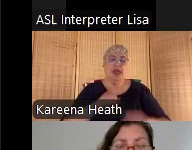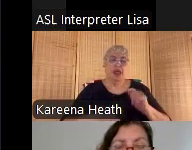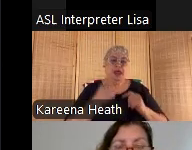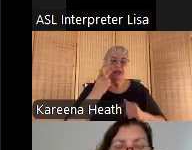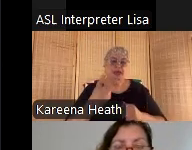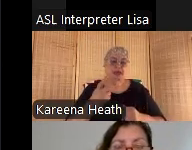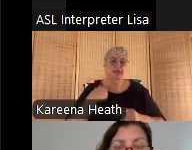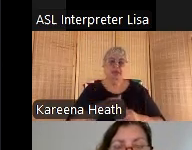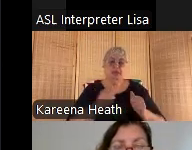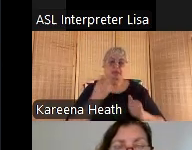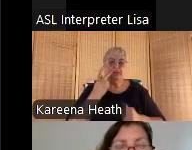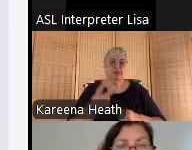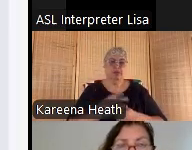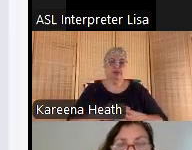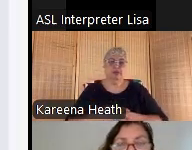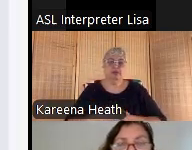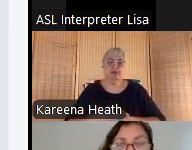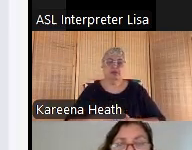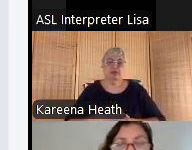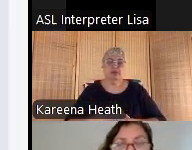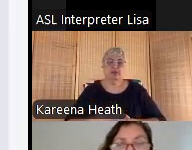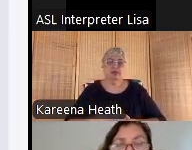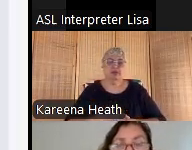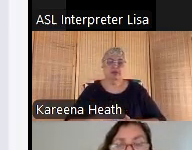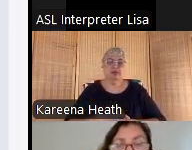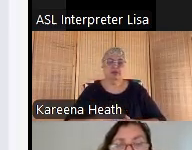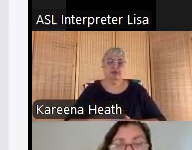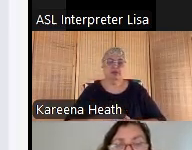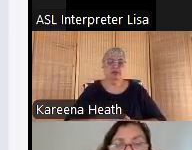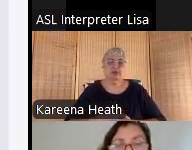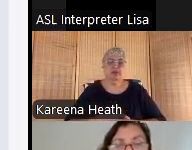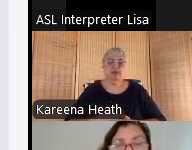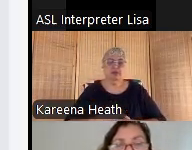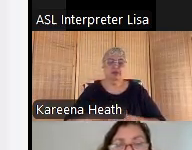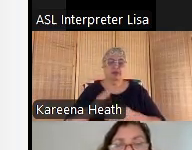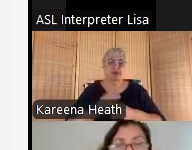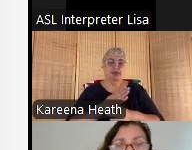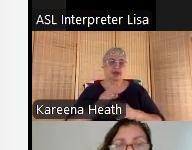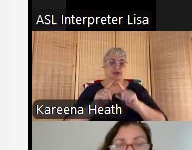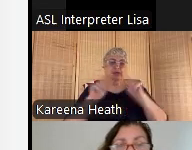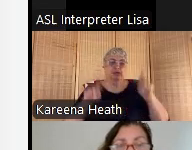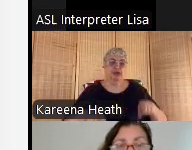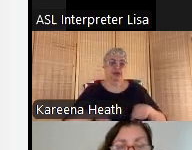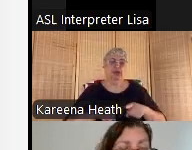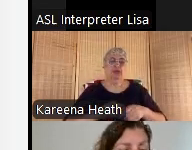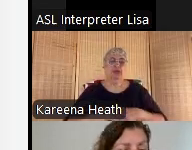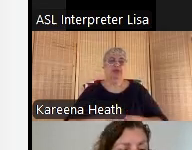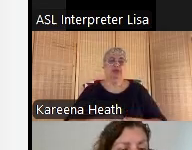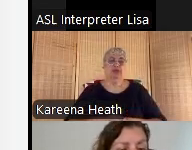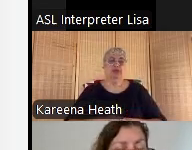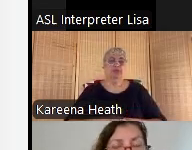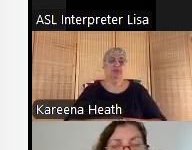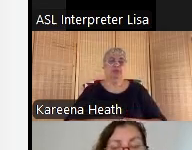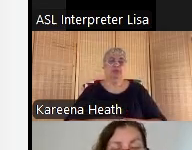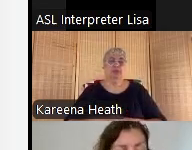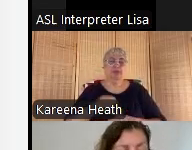We can see it now. I can't see it now. Hold on. Okay. Share screen. I just get a